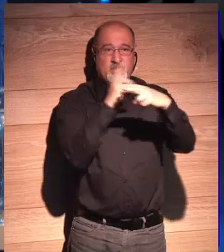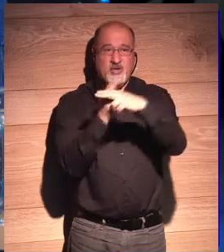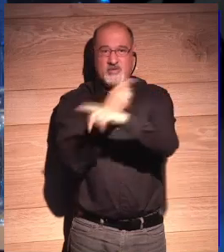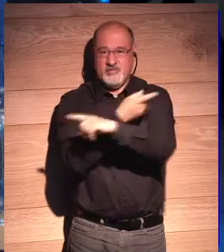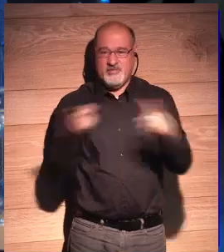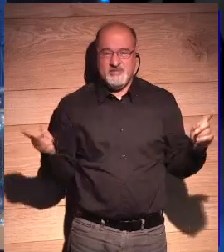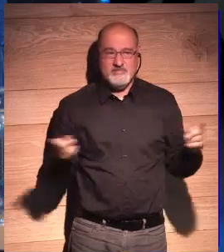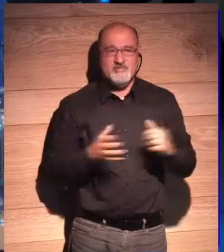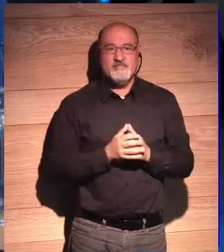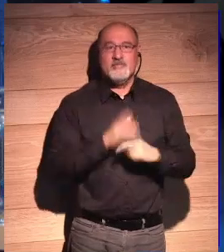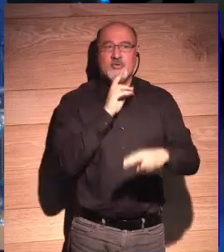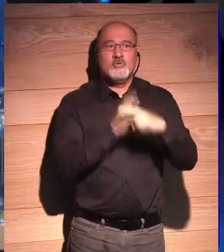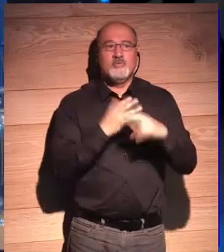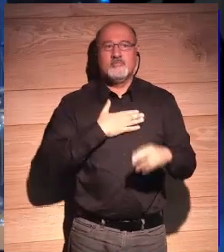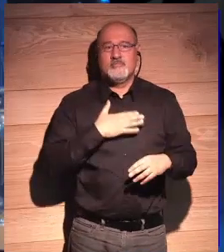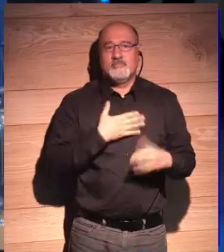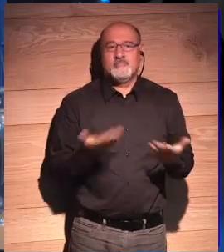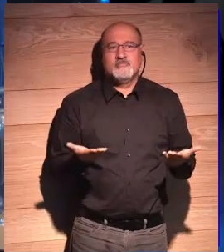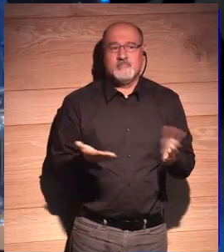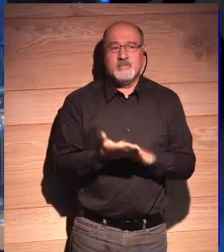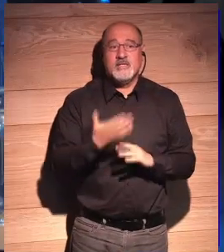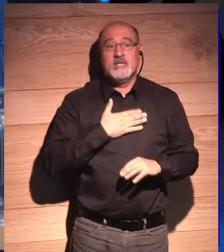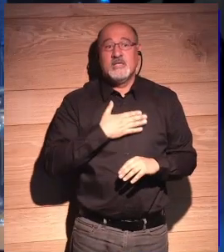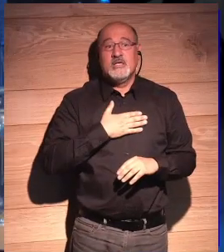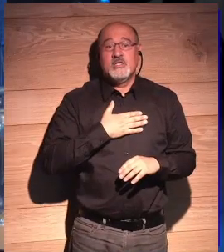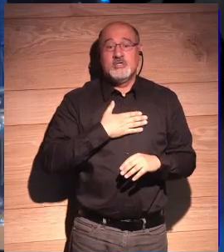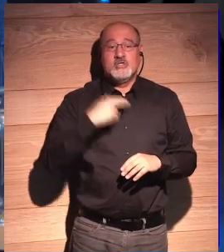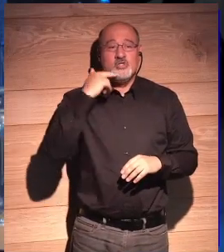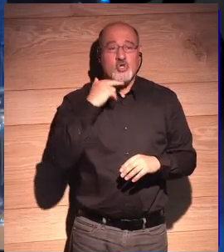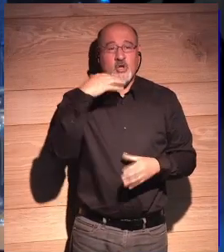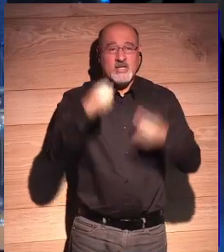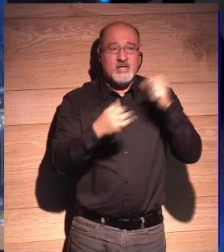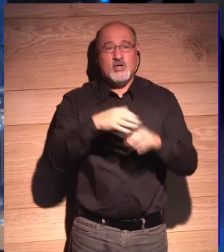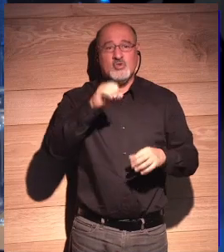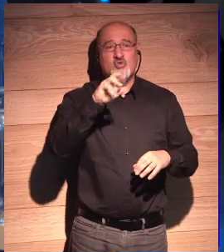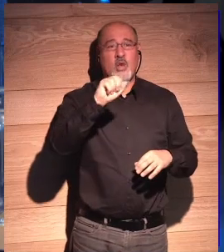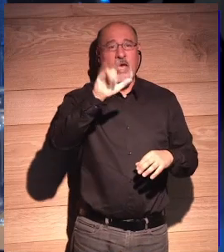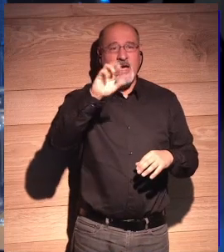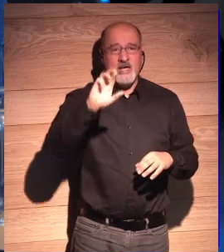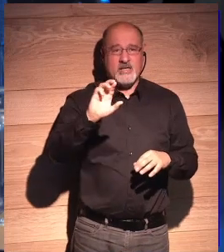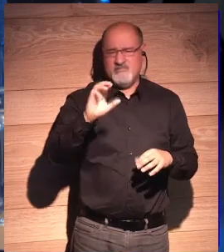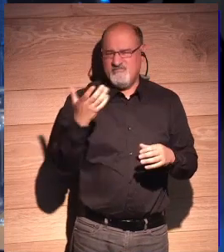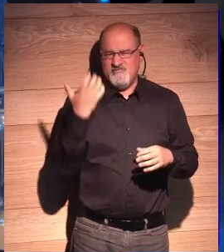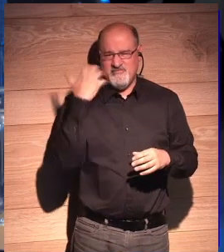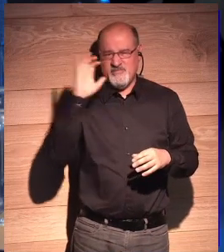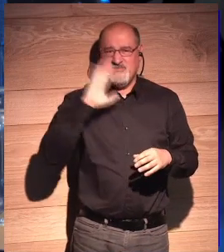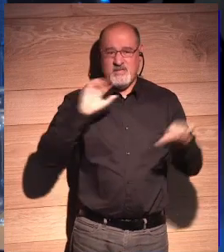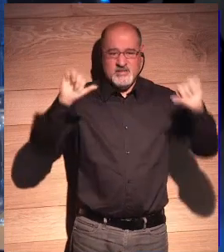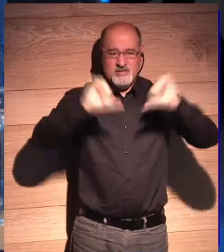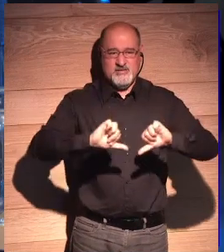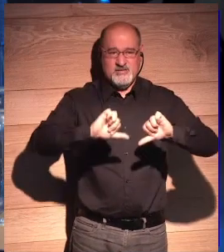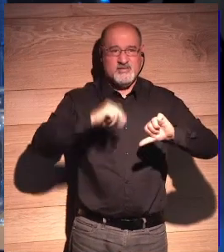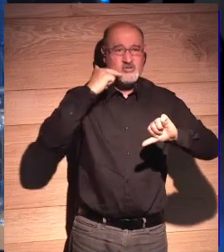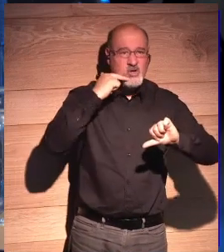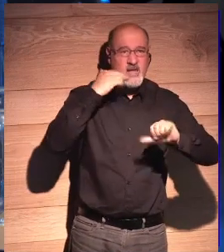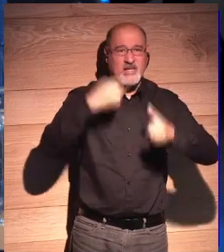milk. It just feels like you're tricking people. So, and it also all the books that have